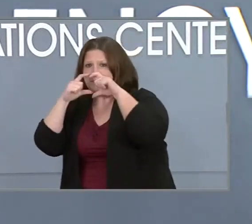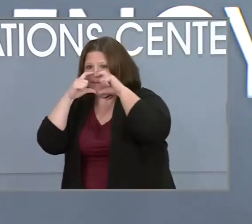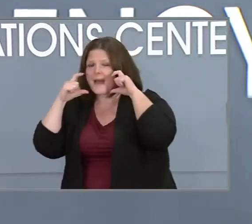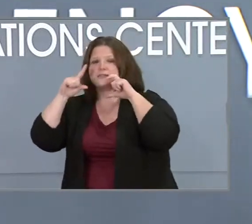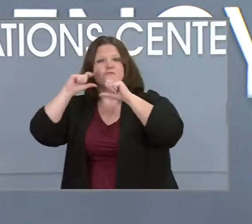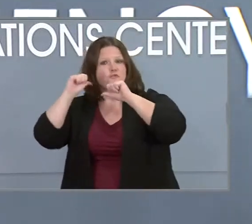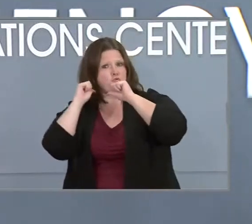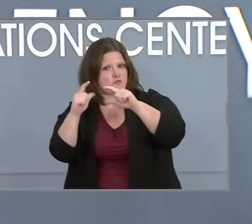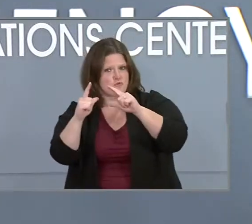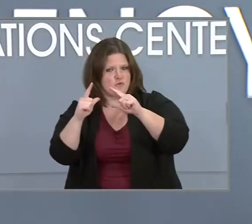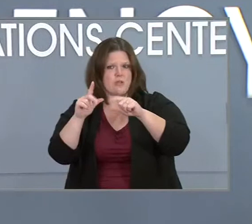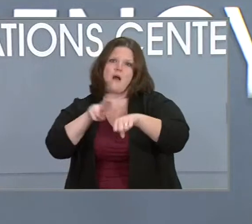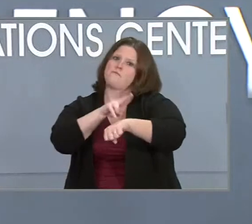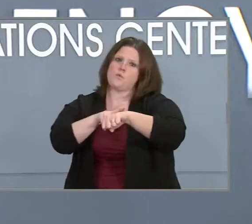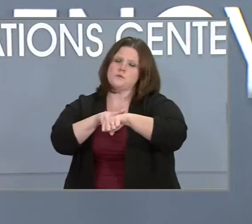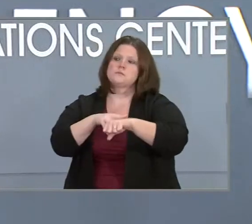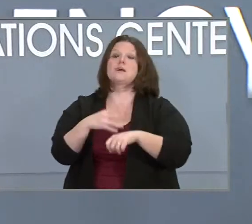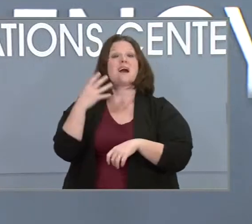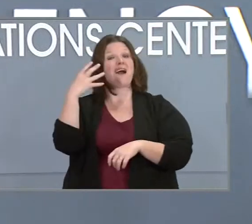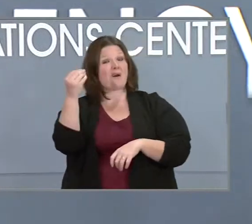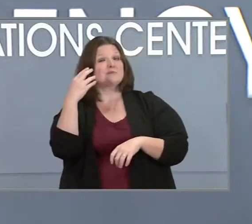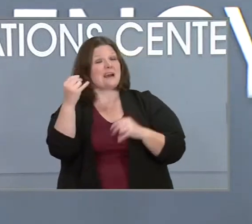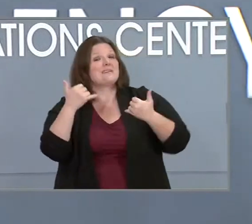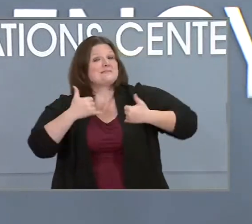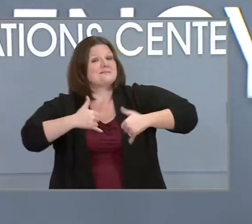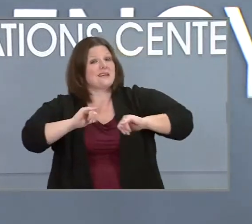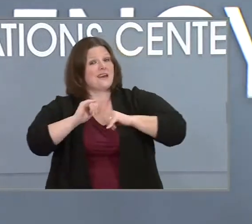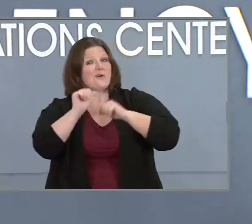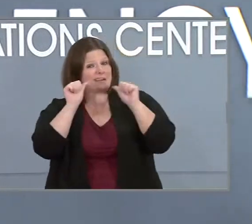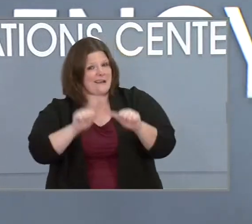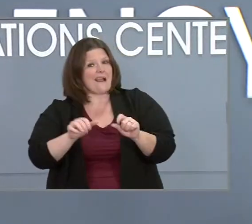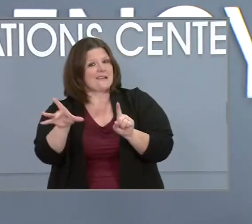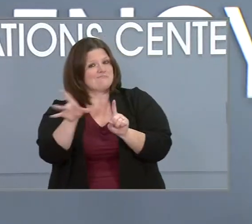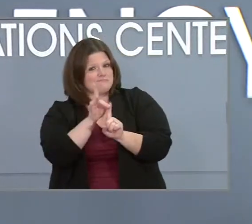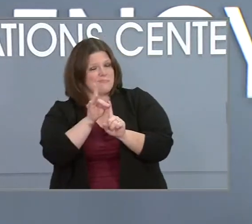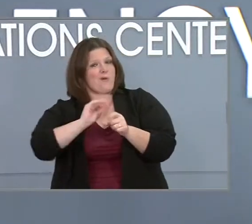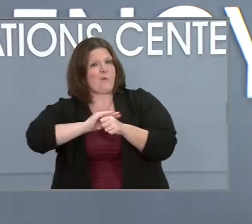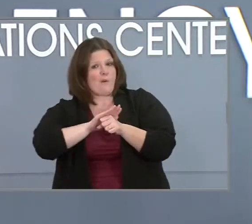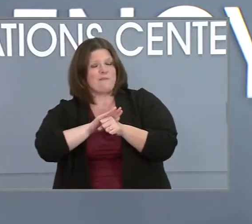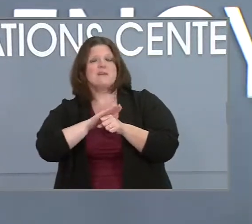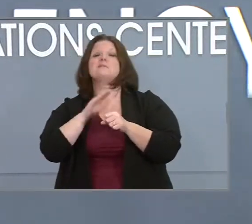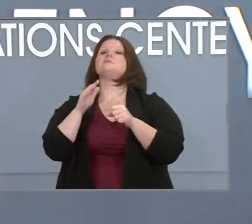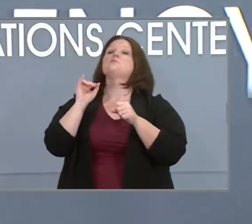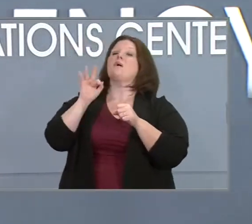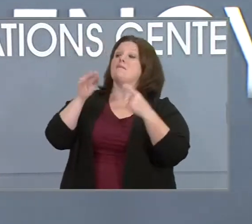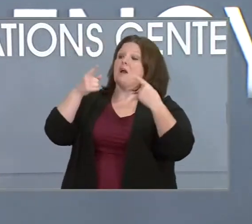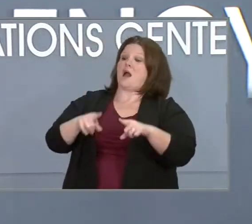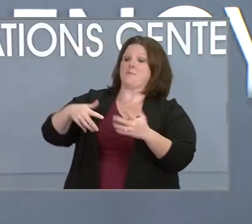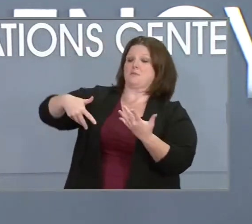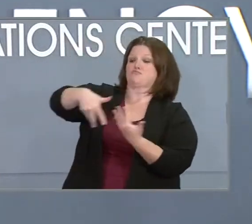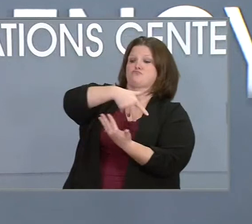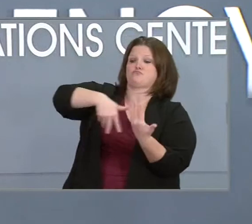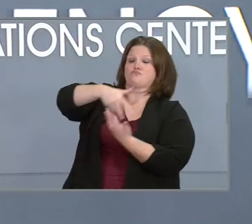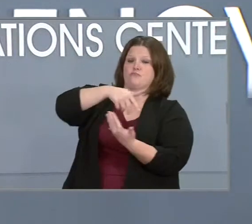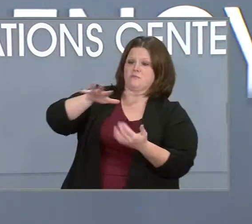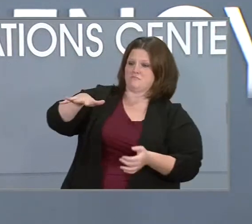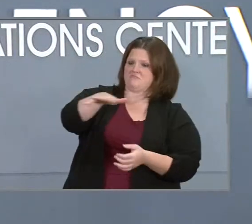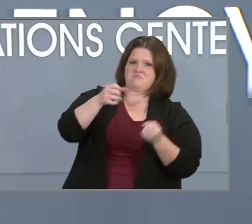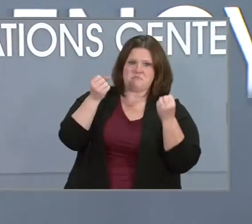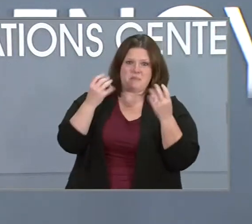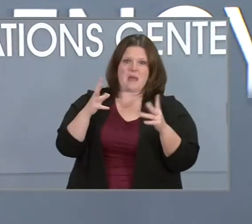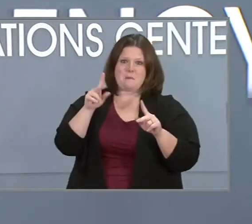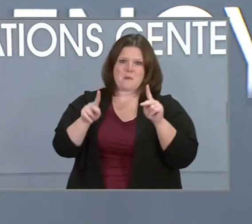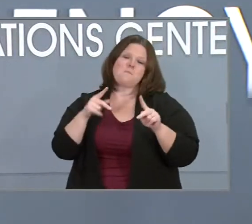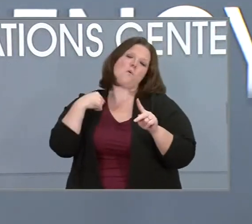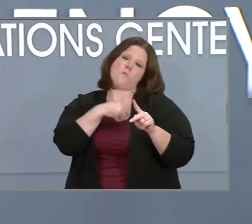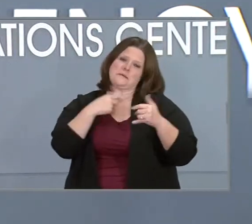you are outside, there are still risks. So if you are in a setting with a lot of people, or you're doing a higher risk activity, to wear a